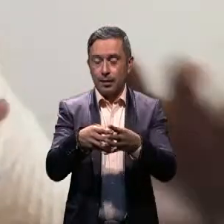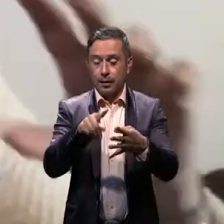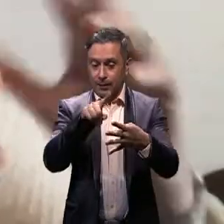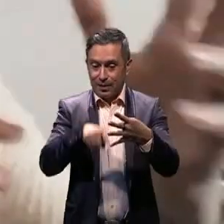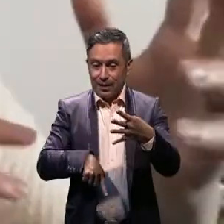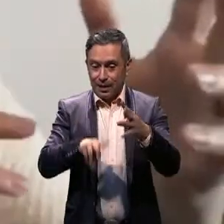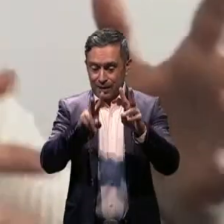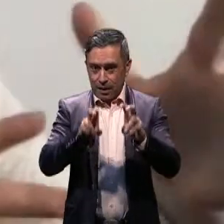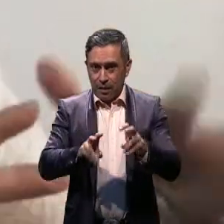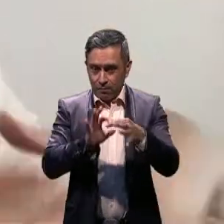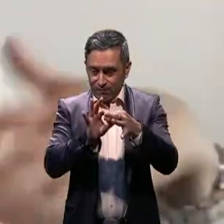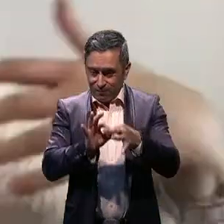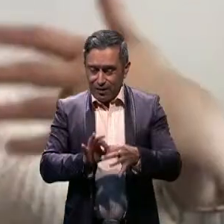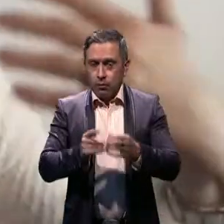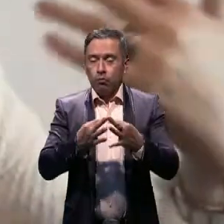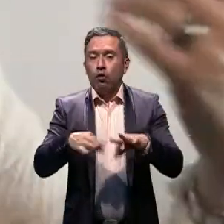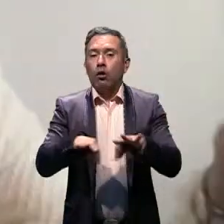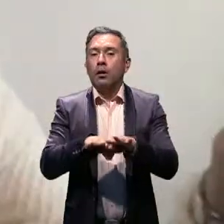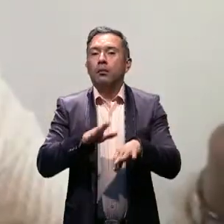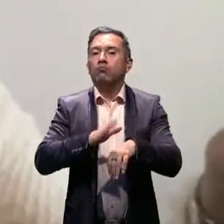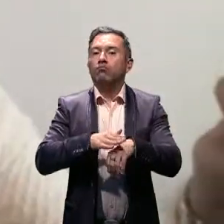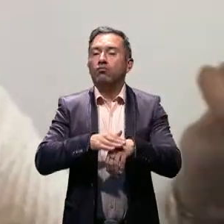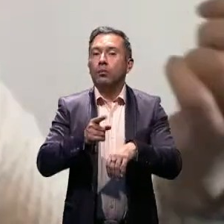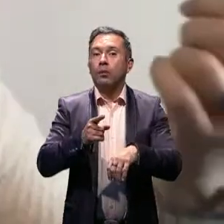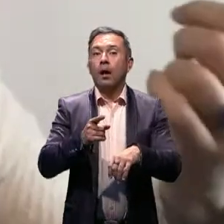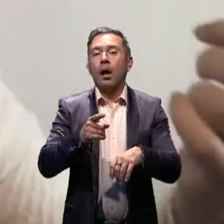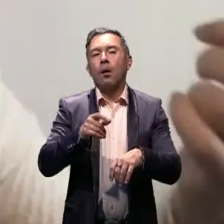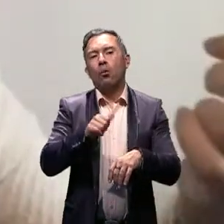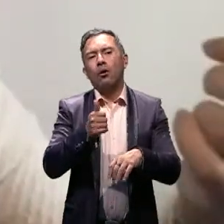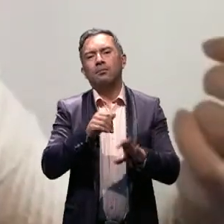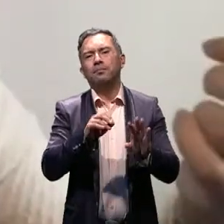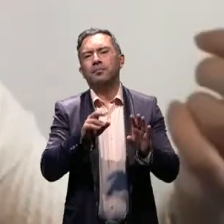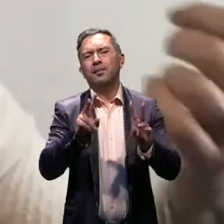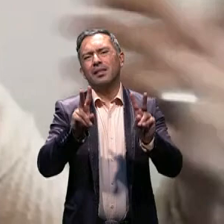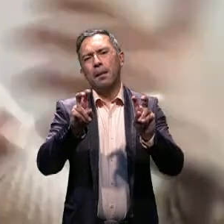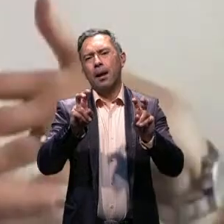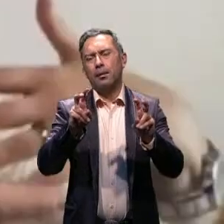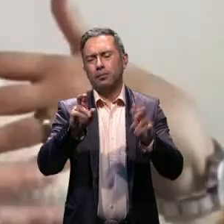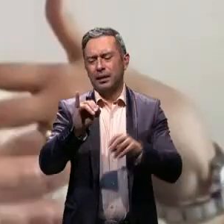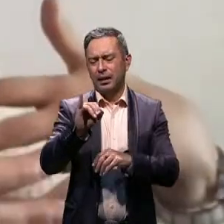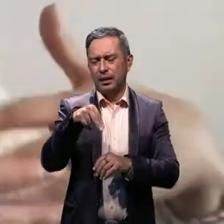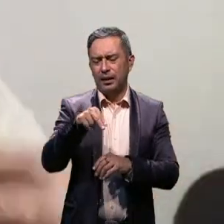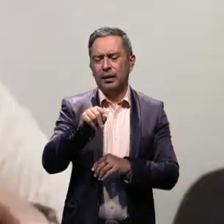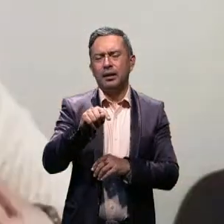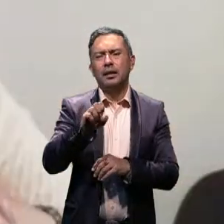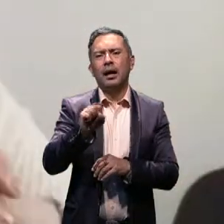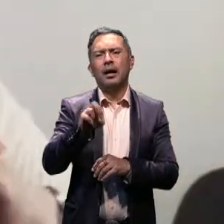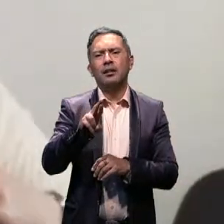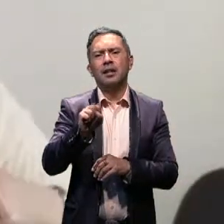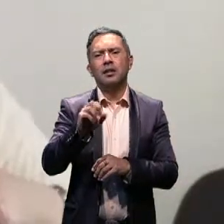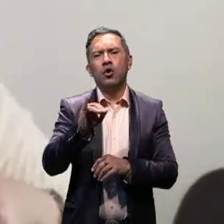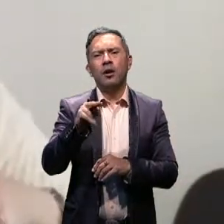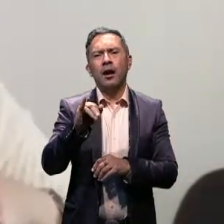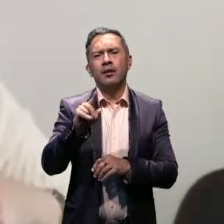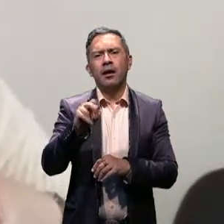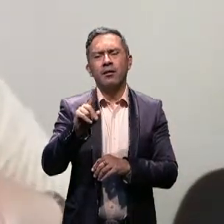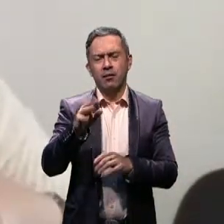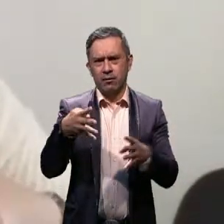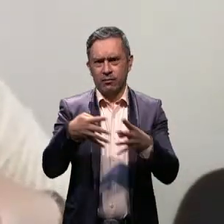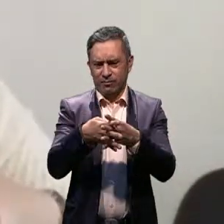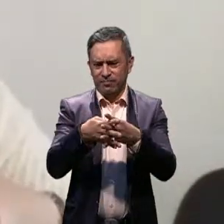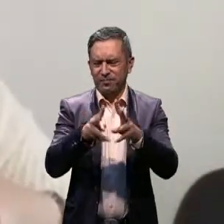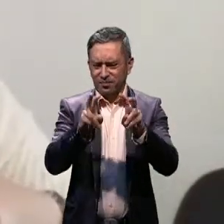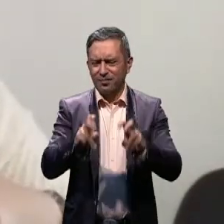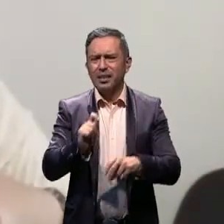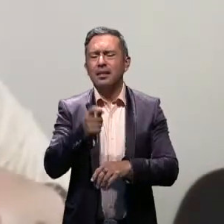intersectionality arena, because I think that we need to look it on the other hand. because we speak of this when